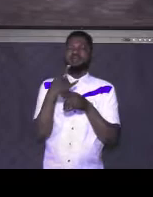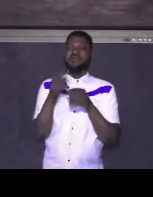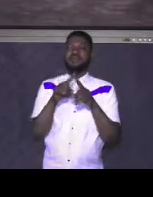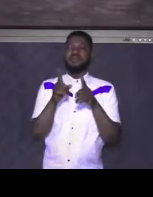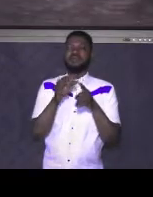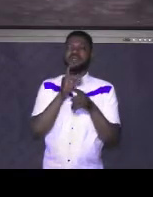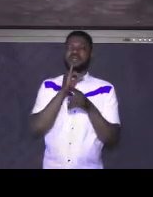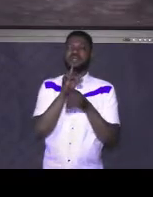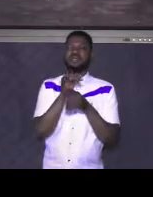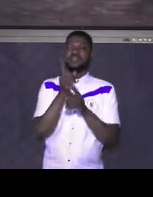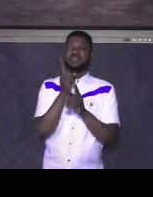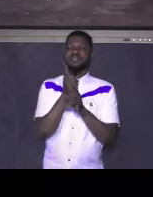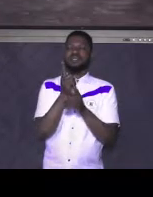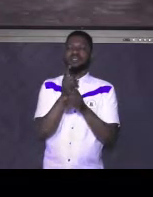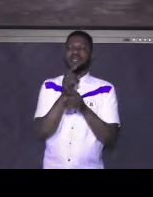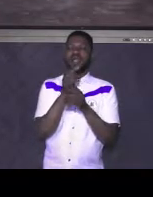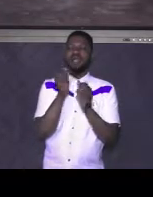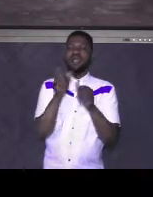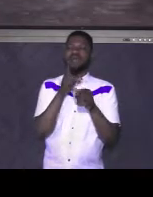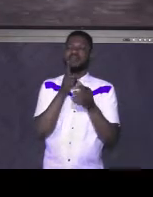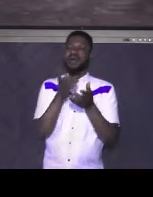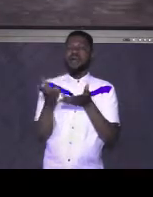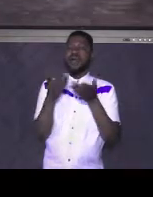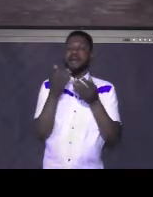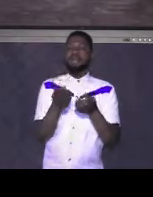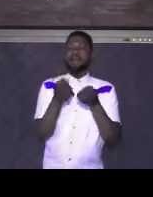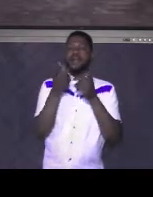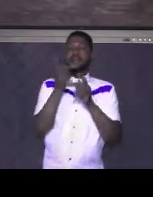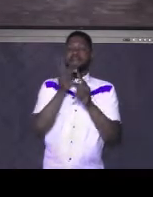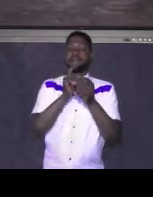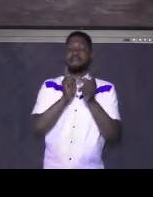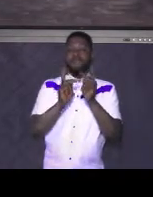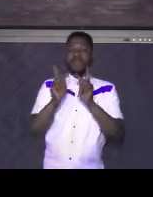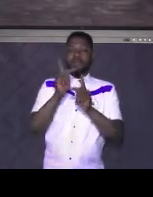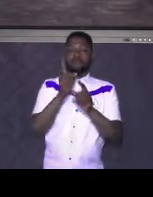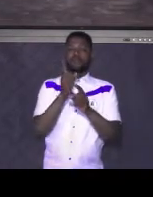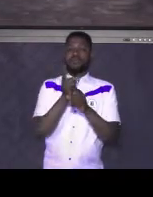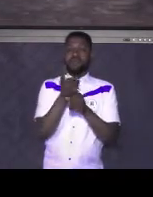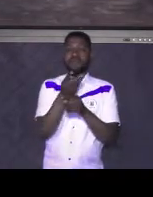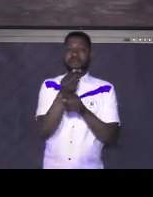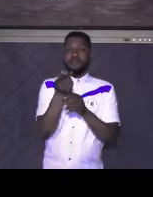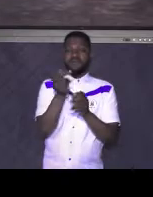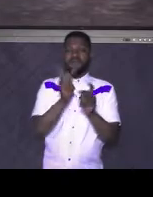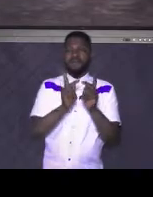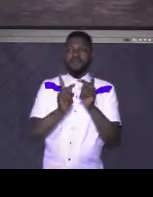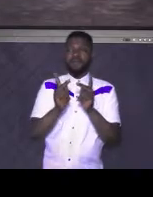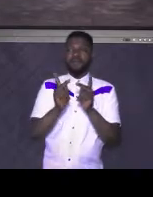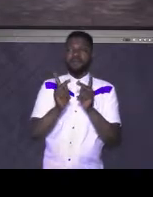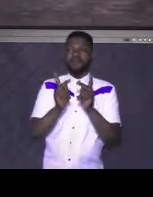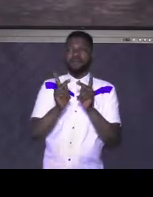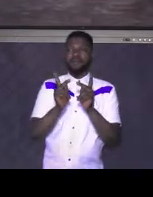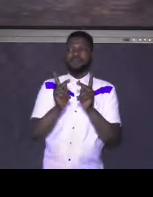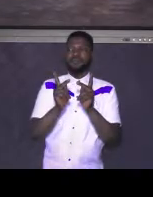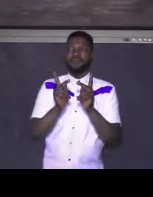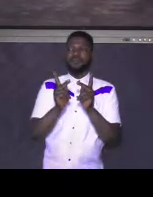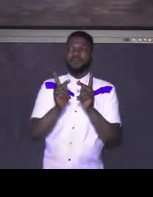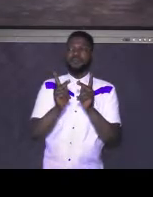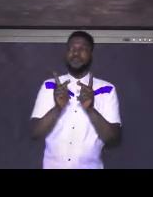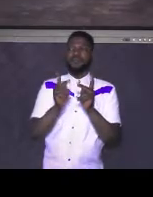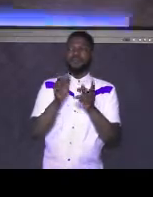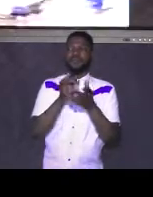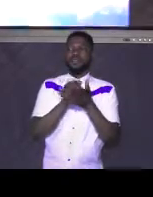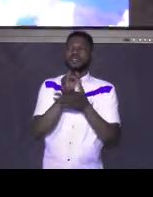And the difference is jets cannot carry many passengers, can just carry few passengers.